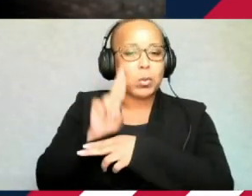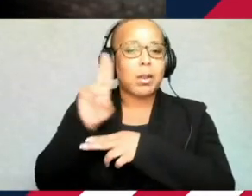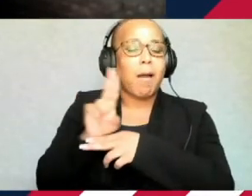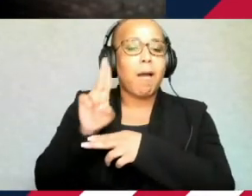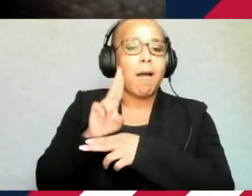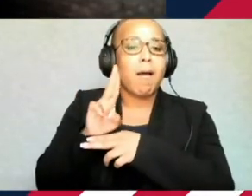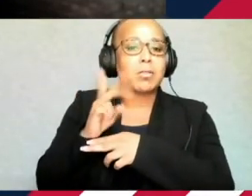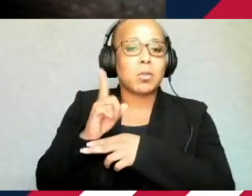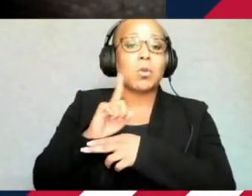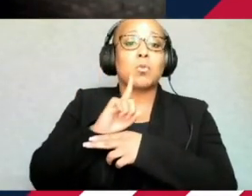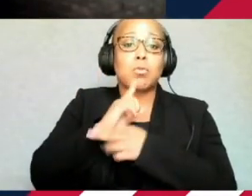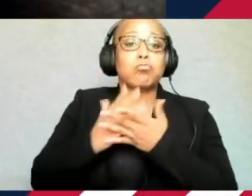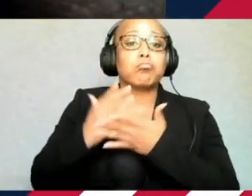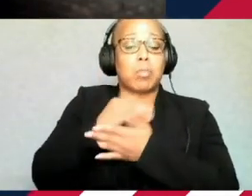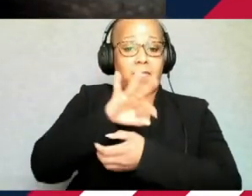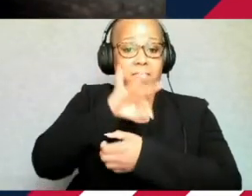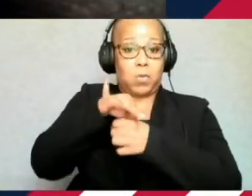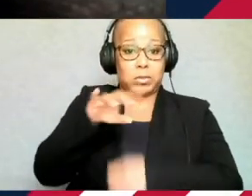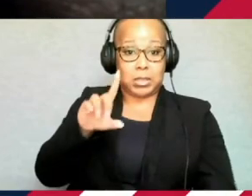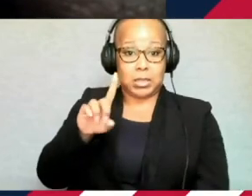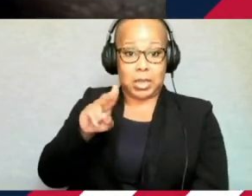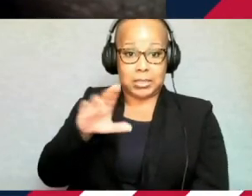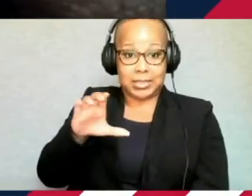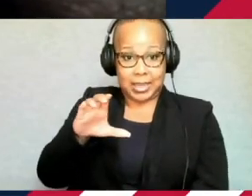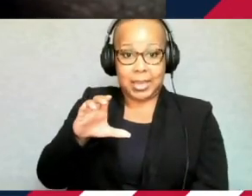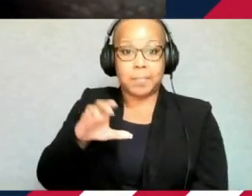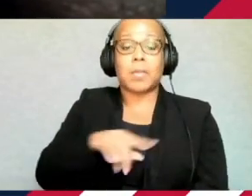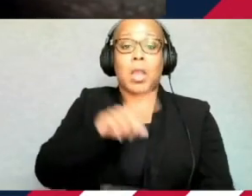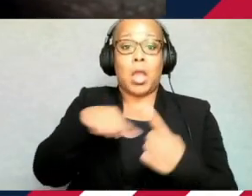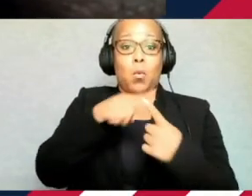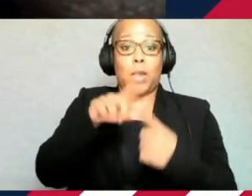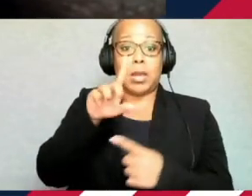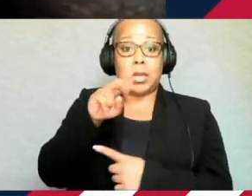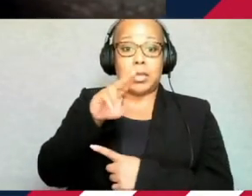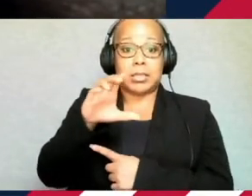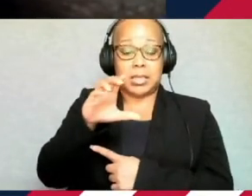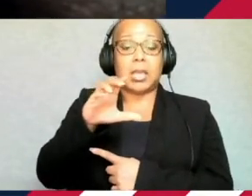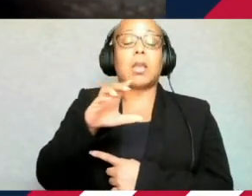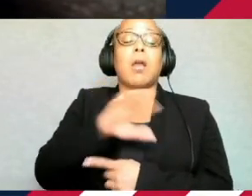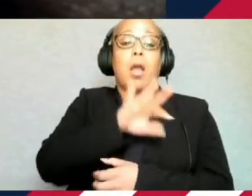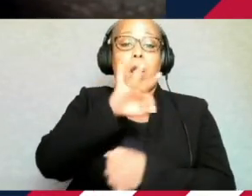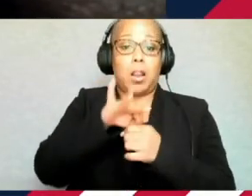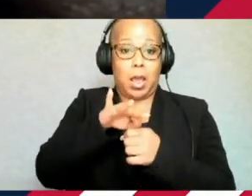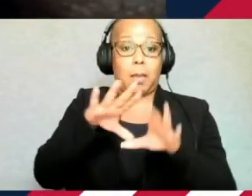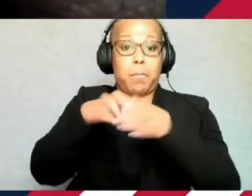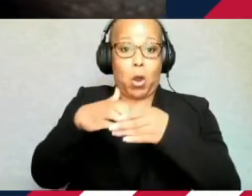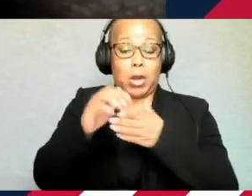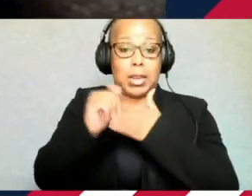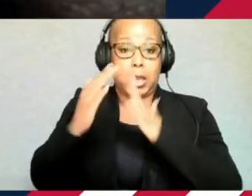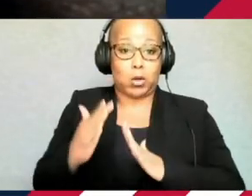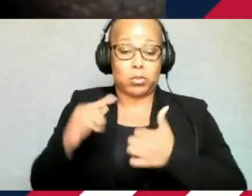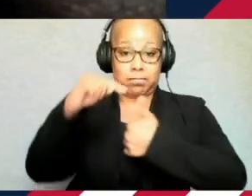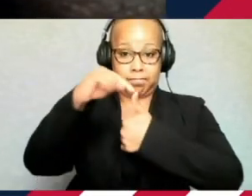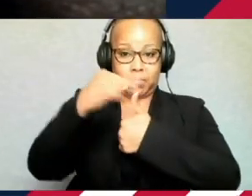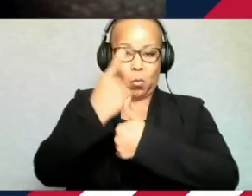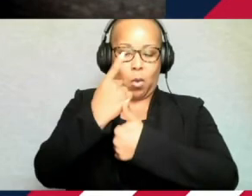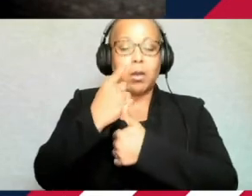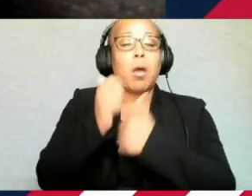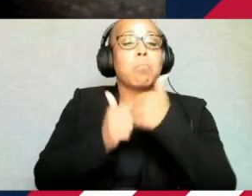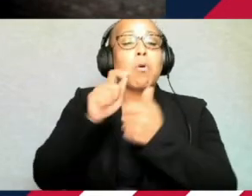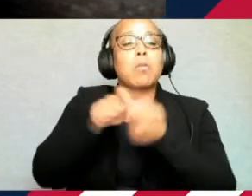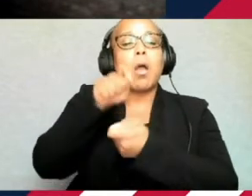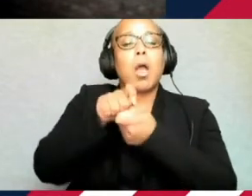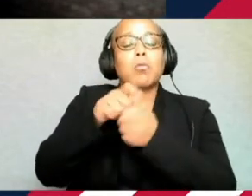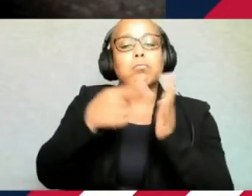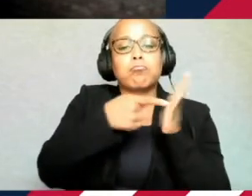to cast votes at the DNC and when DNC committee members are elected party leaders. One, it most accurately expresses